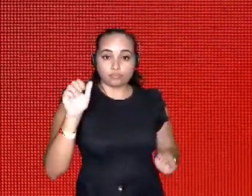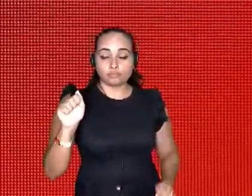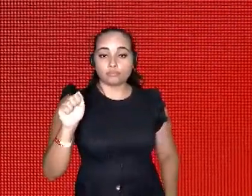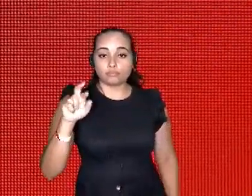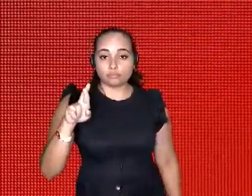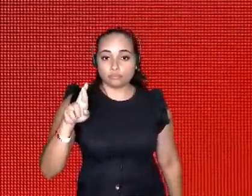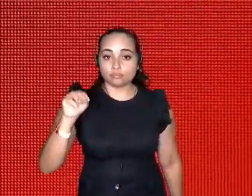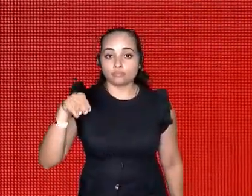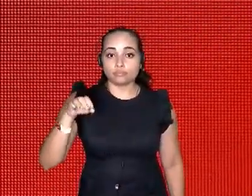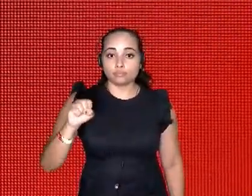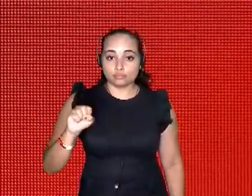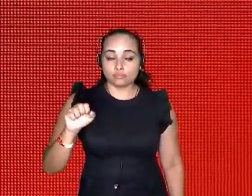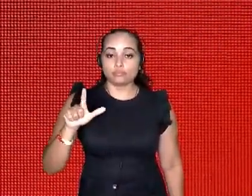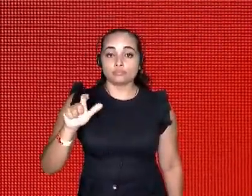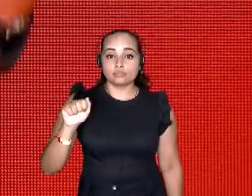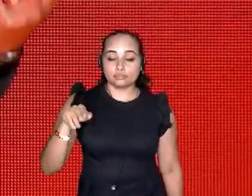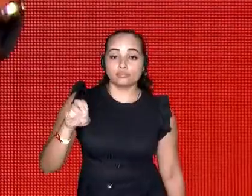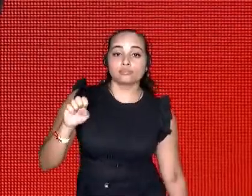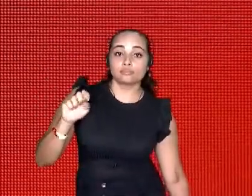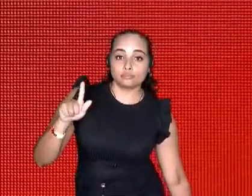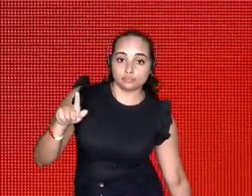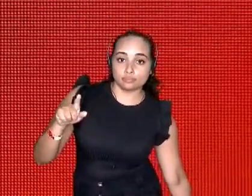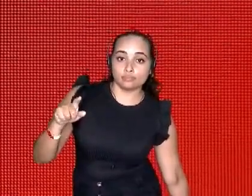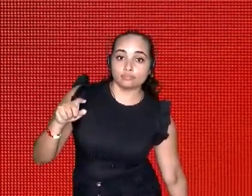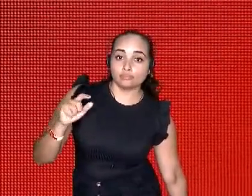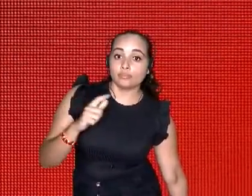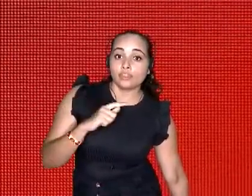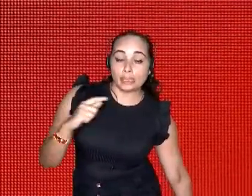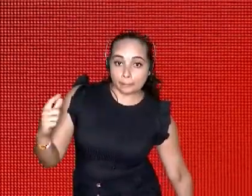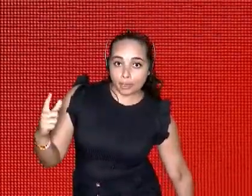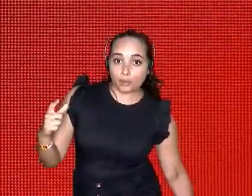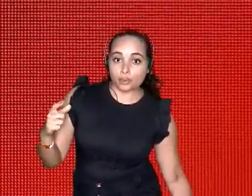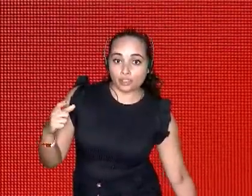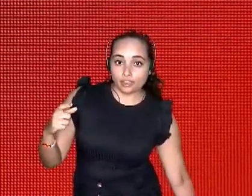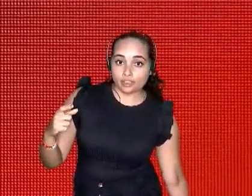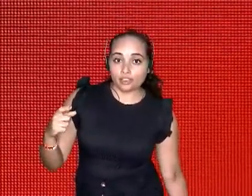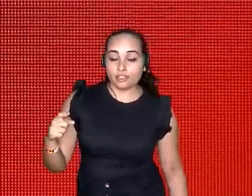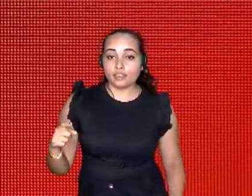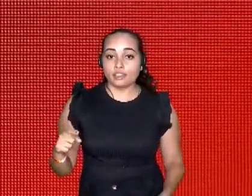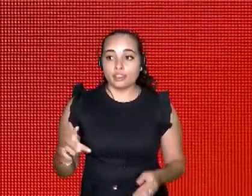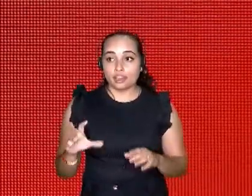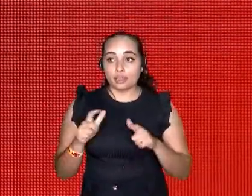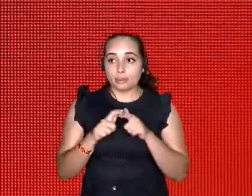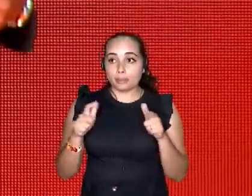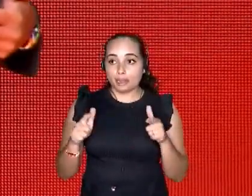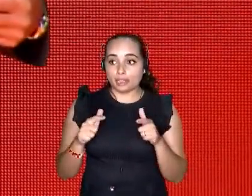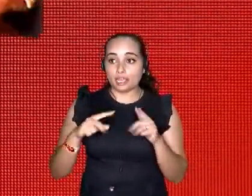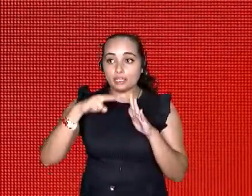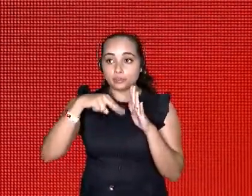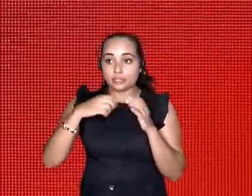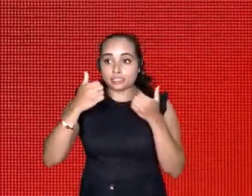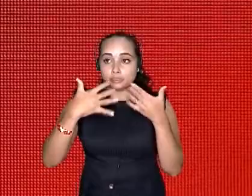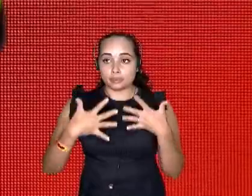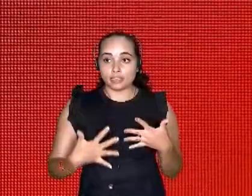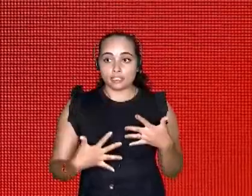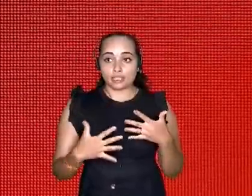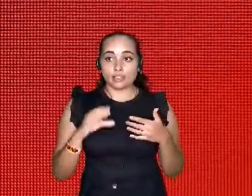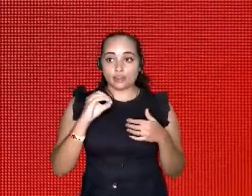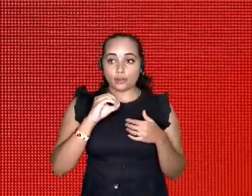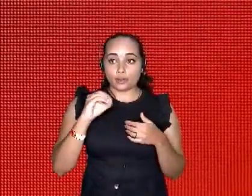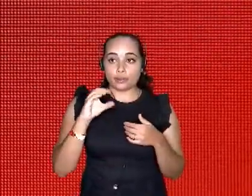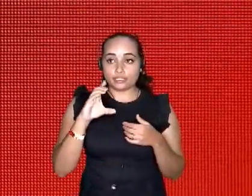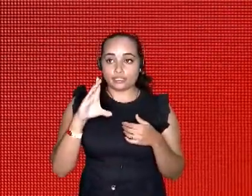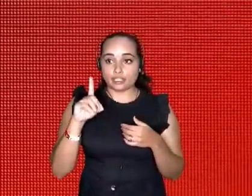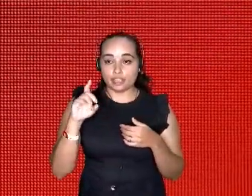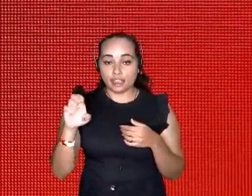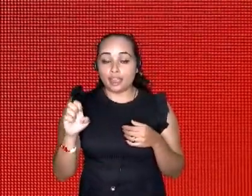most of these principles, except for the arm's length standard. That's why we started off exactly with the one in